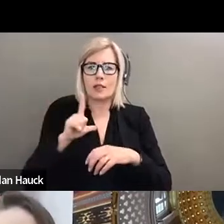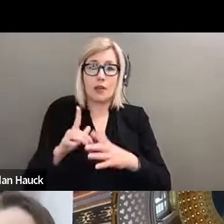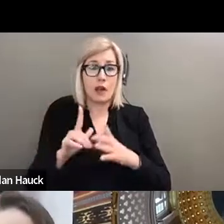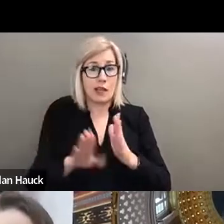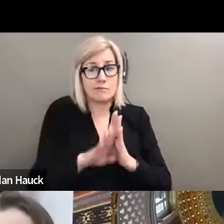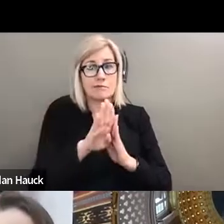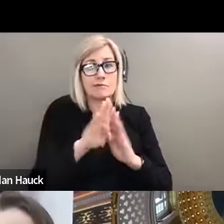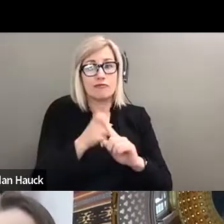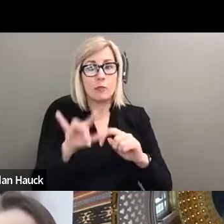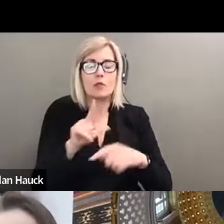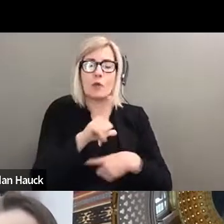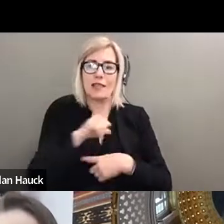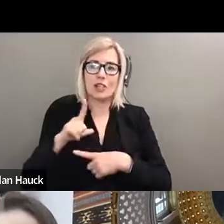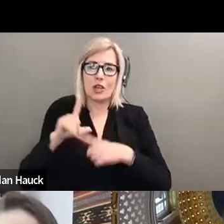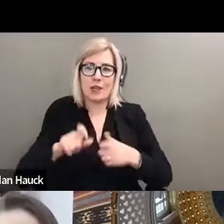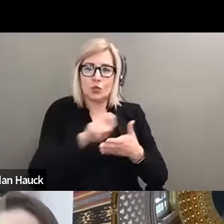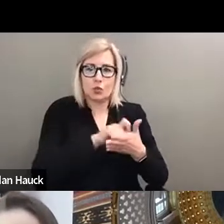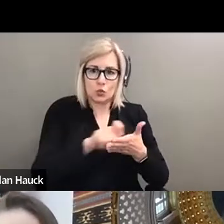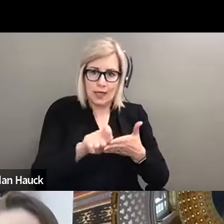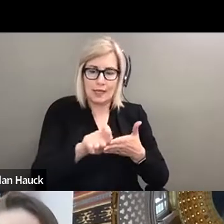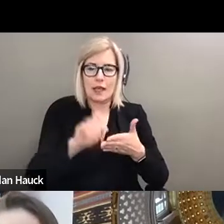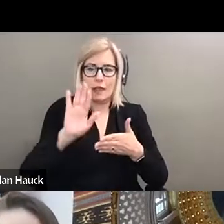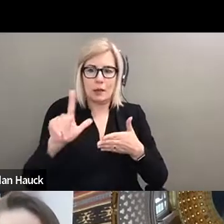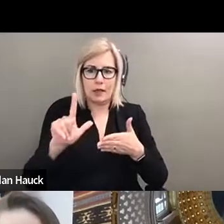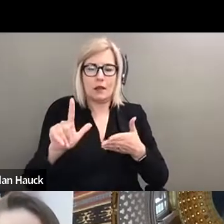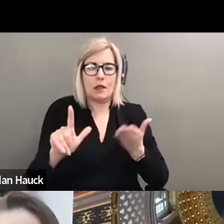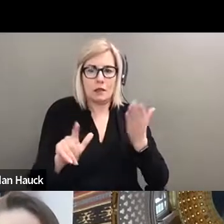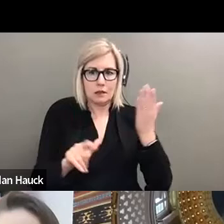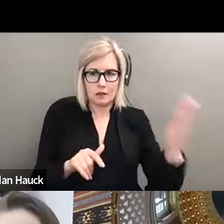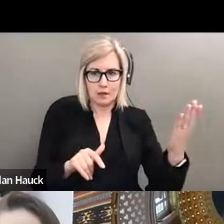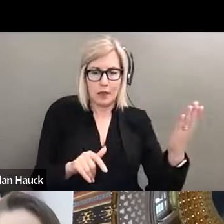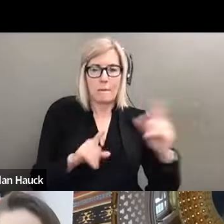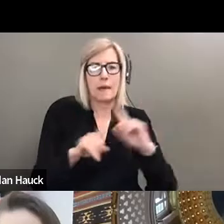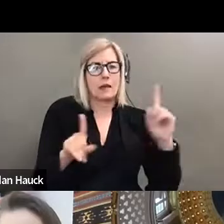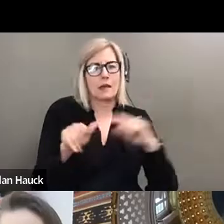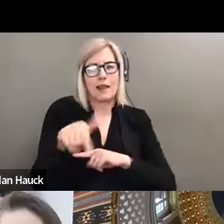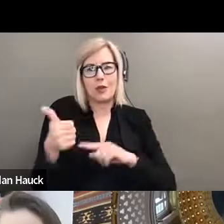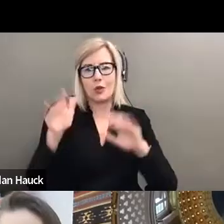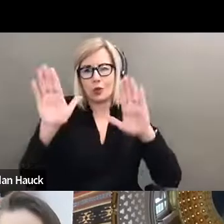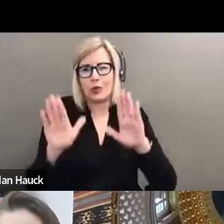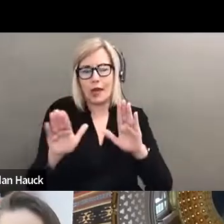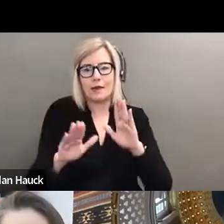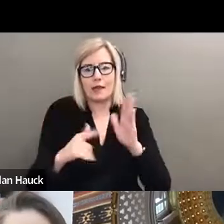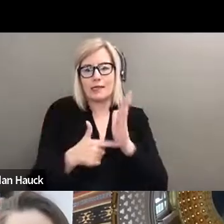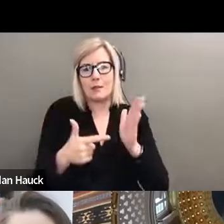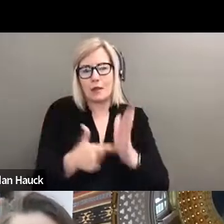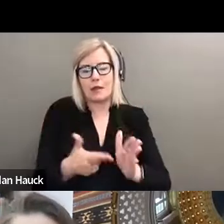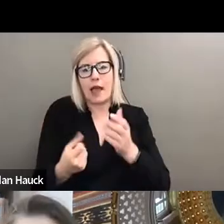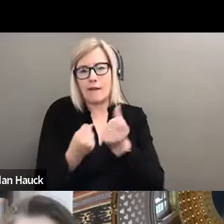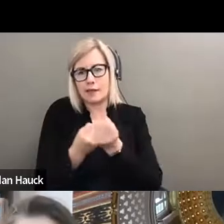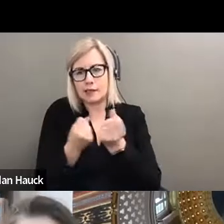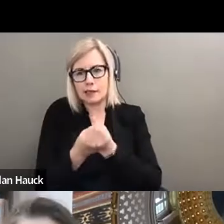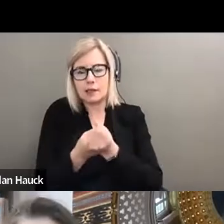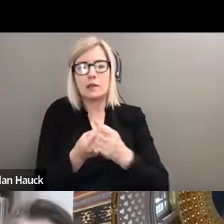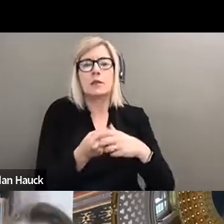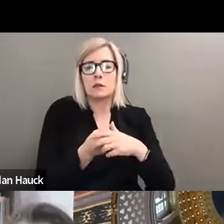So the legislator does have to write the initial bill and get that out there, but it's just another great example of advocacy. I